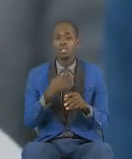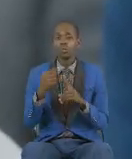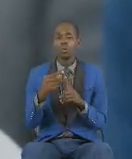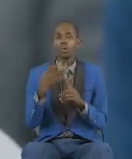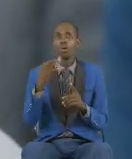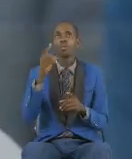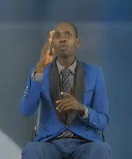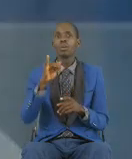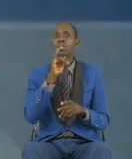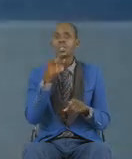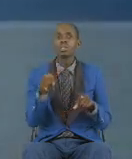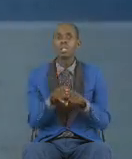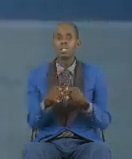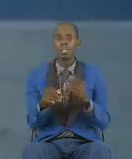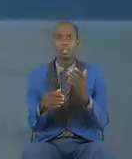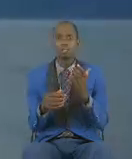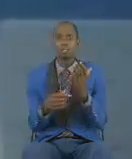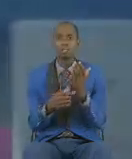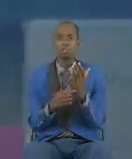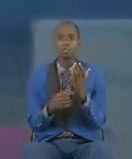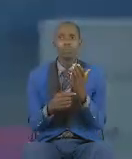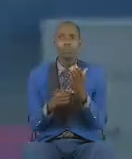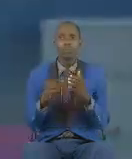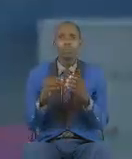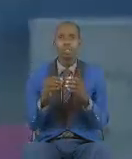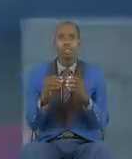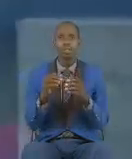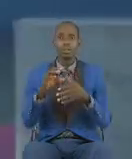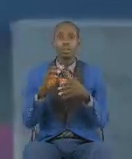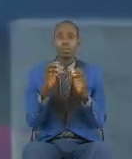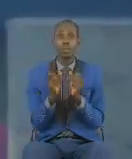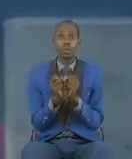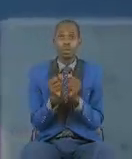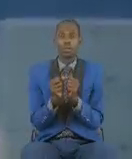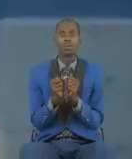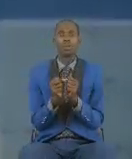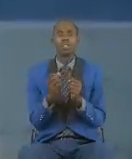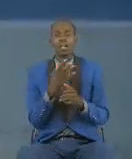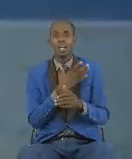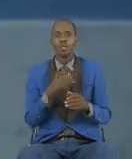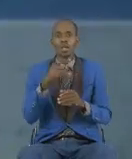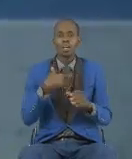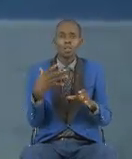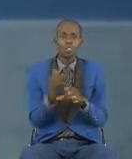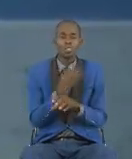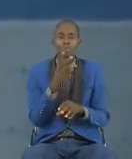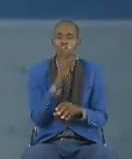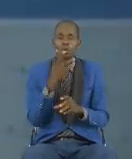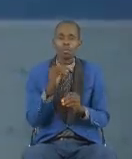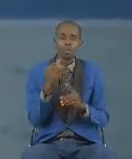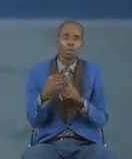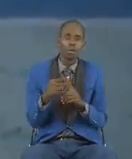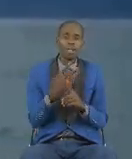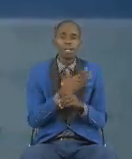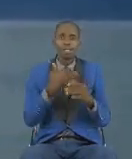meat. You have taken the milk of the word, you have taken the water of the word, and you have taken the food of the word, and now the